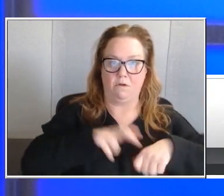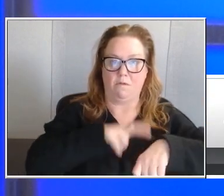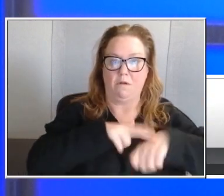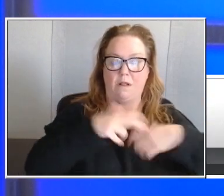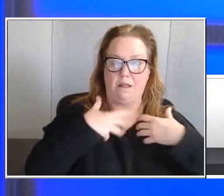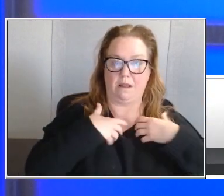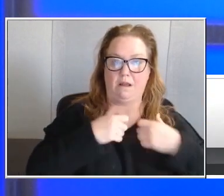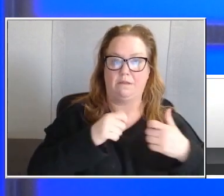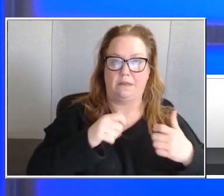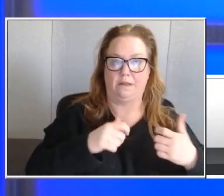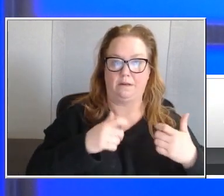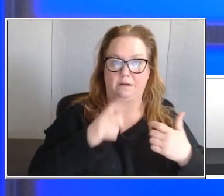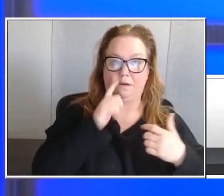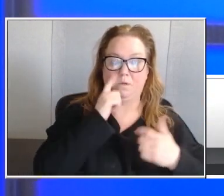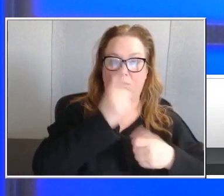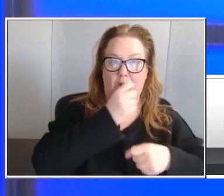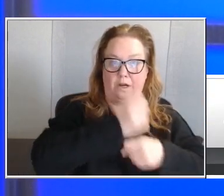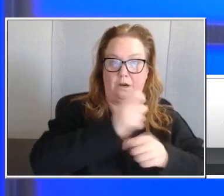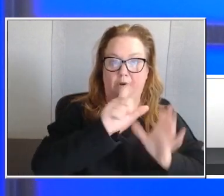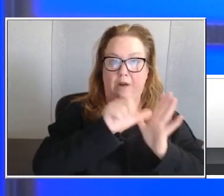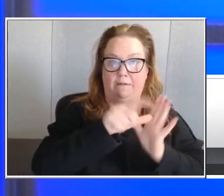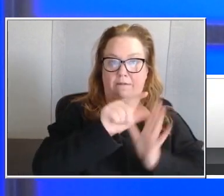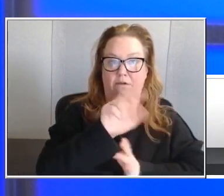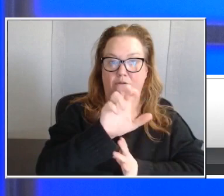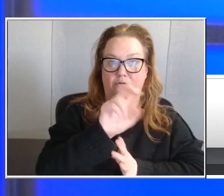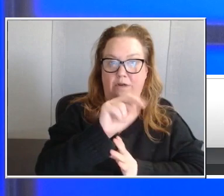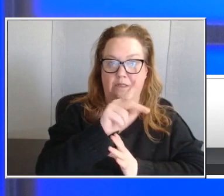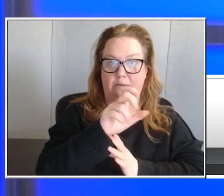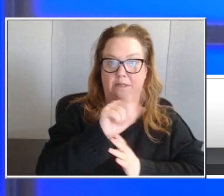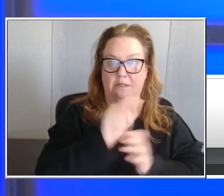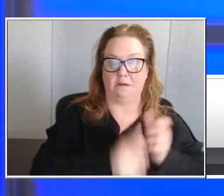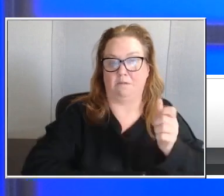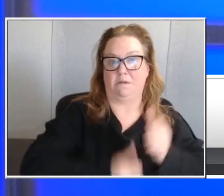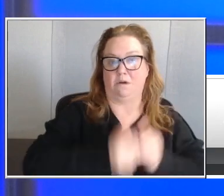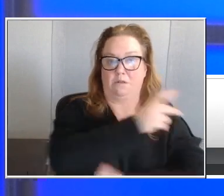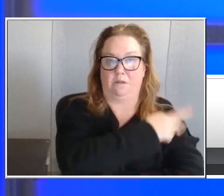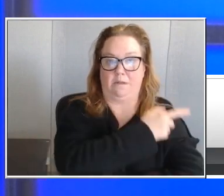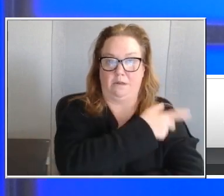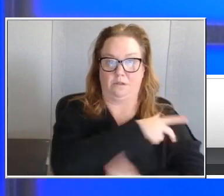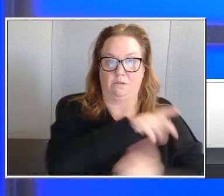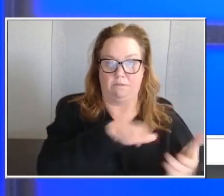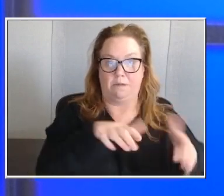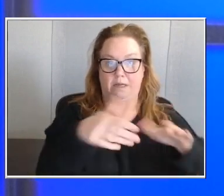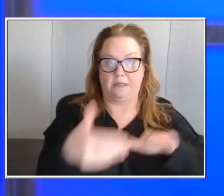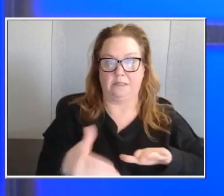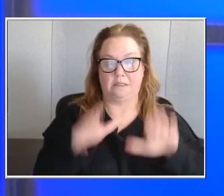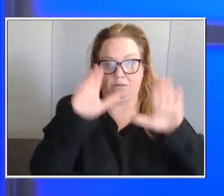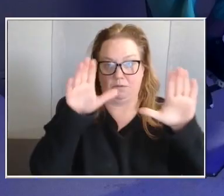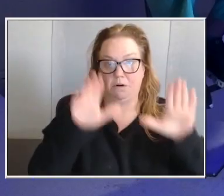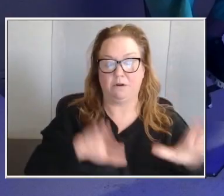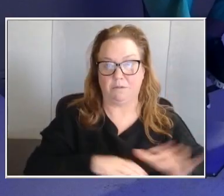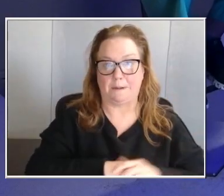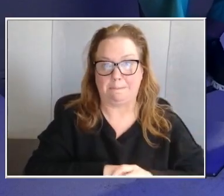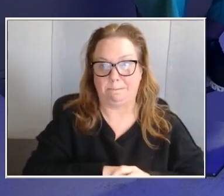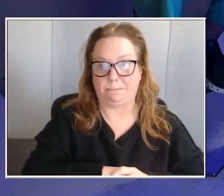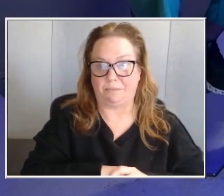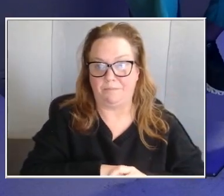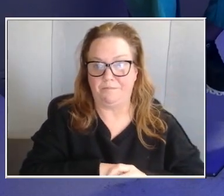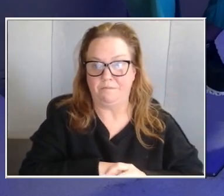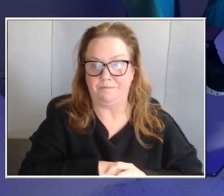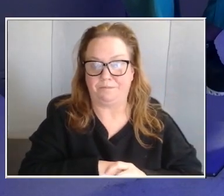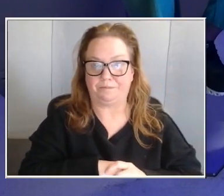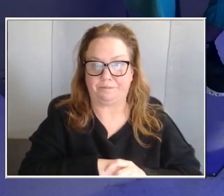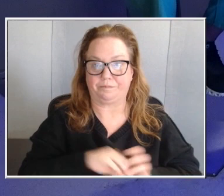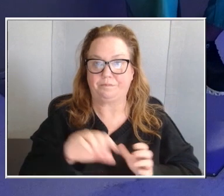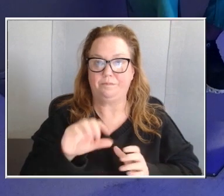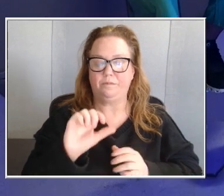patients are alive 1 year after a transplant, and considering the majority of those patients would have passed, that's pretty remarkable. So what's the 10-year